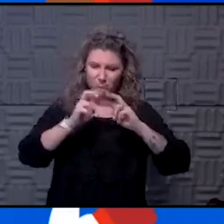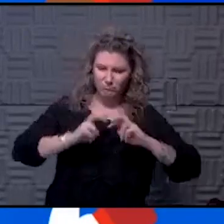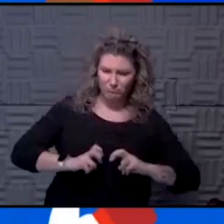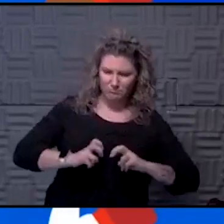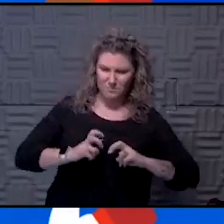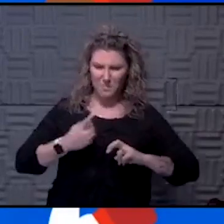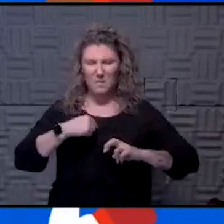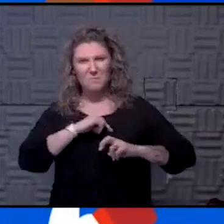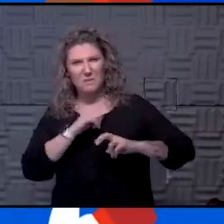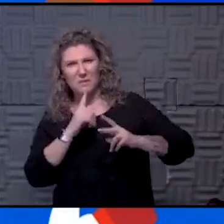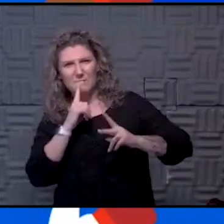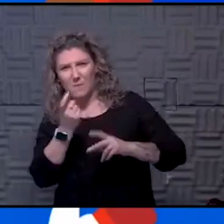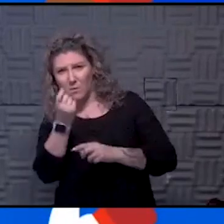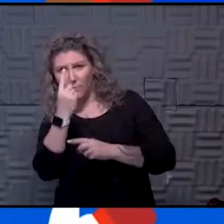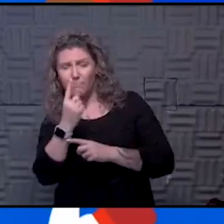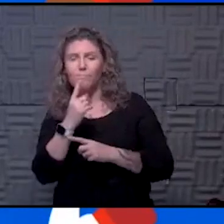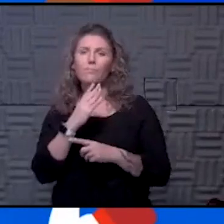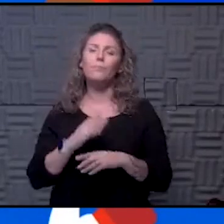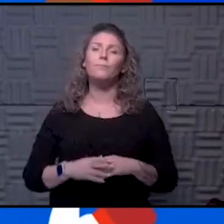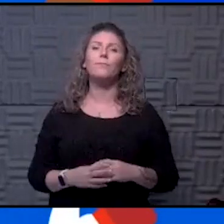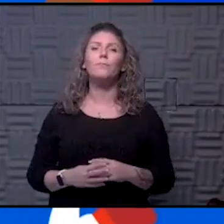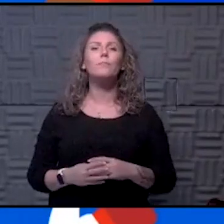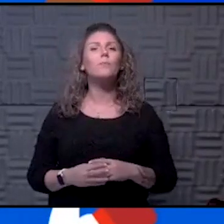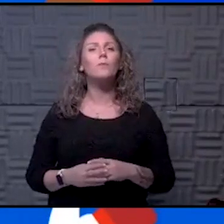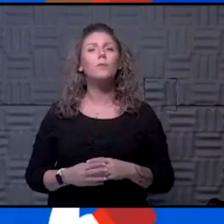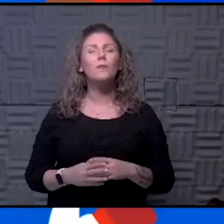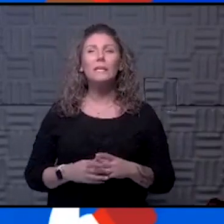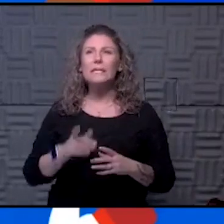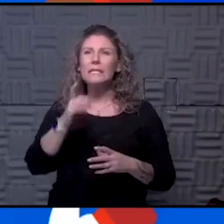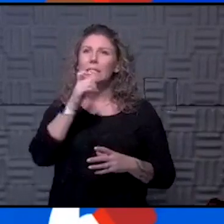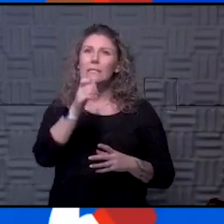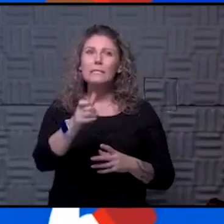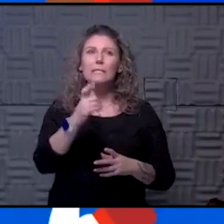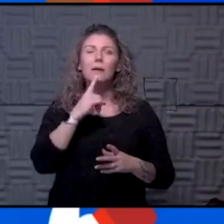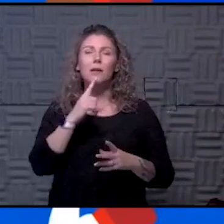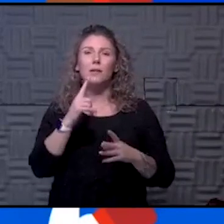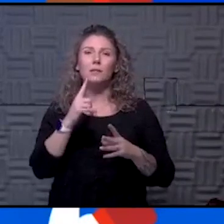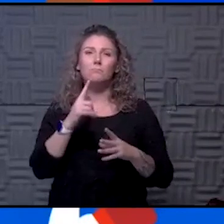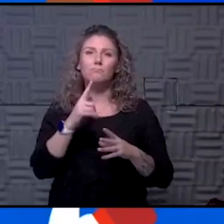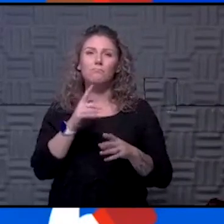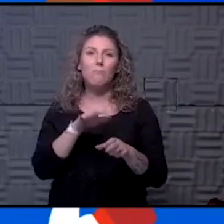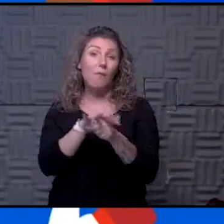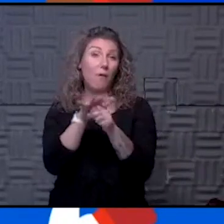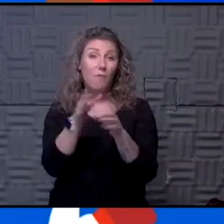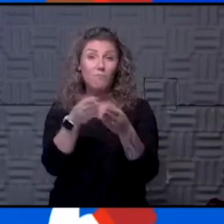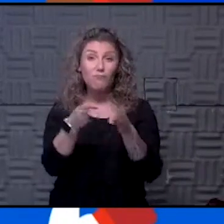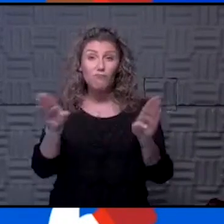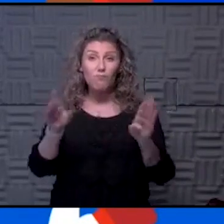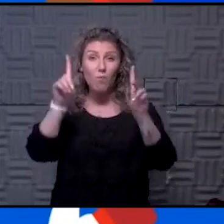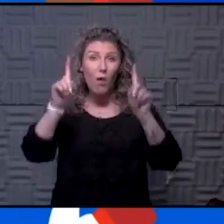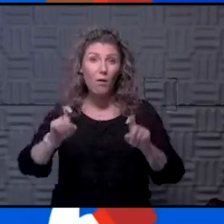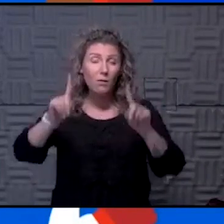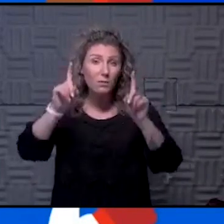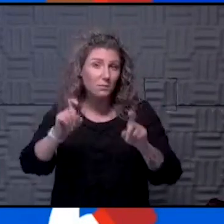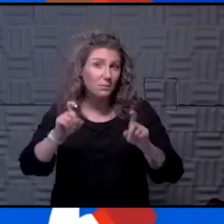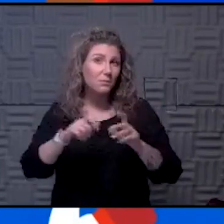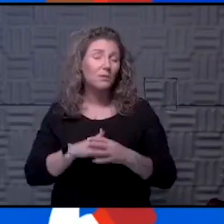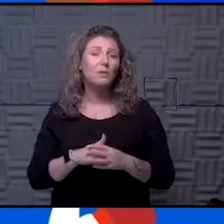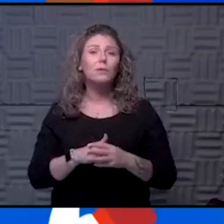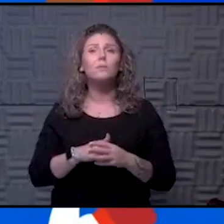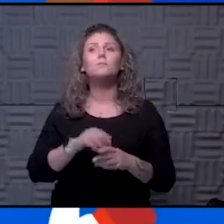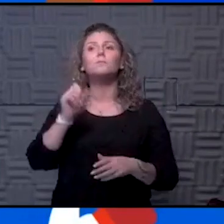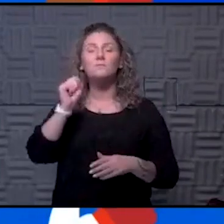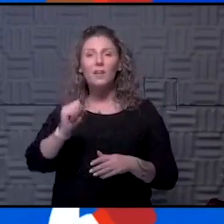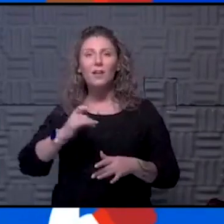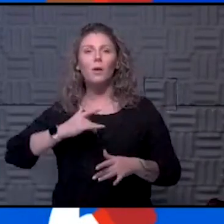largely because we're just not getting broad testing. And so while it's comforting that